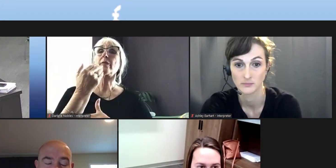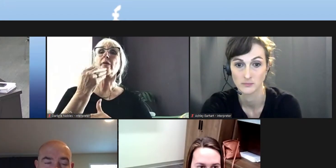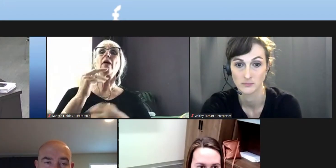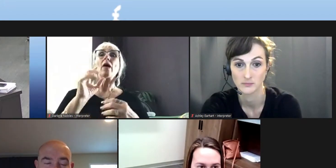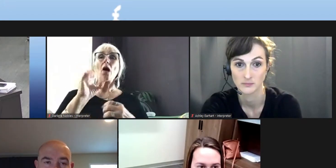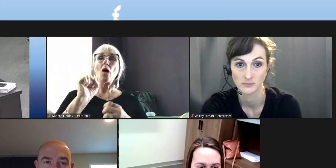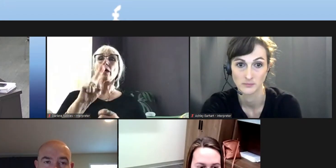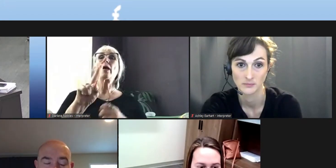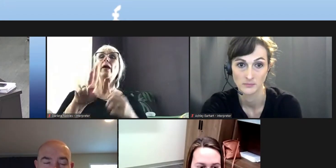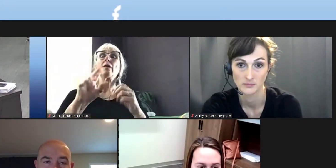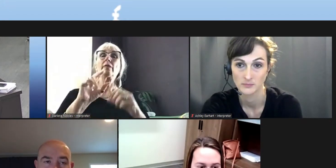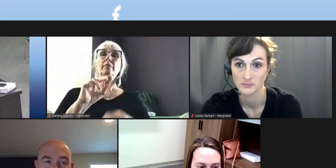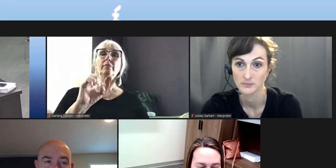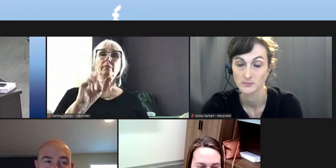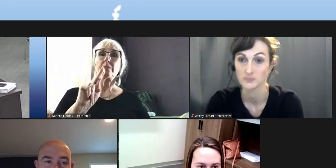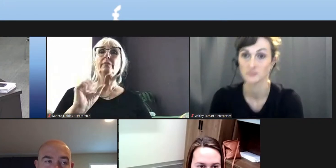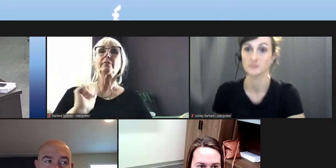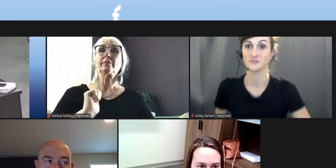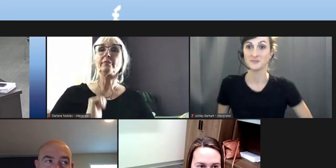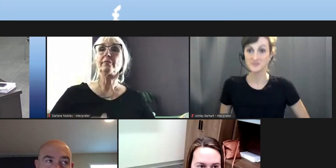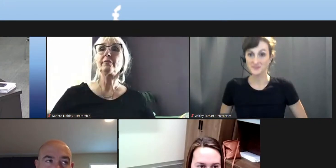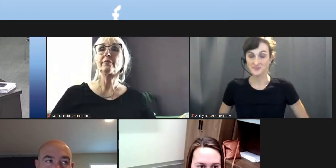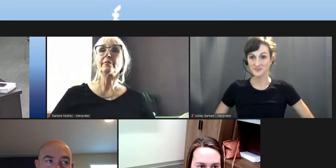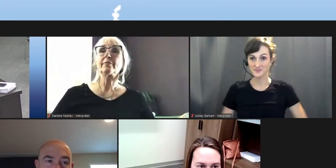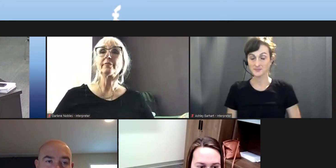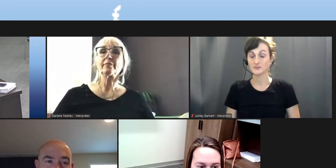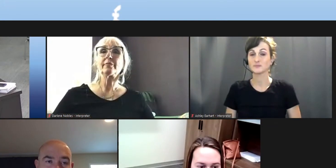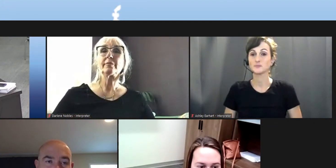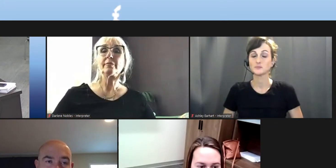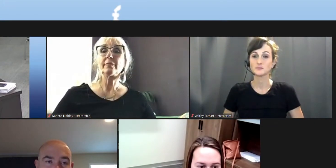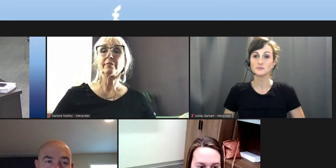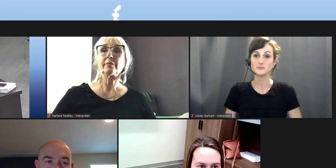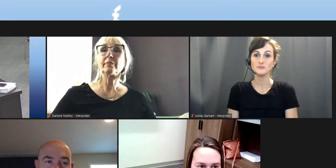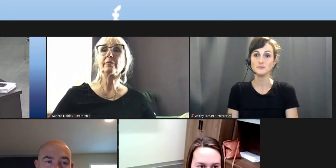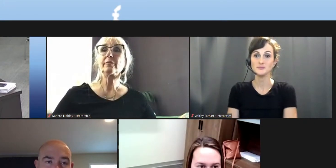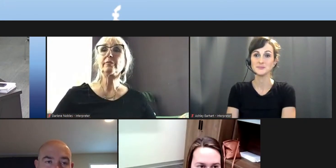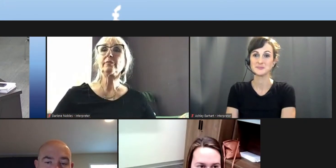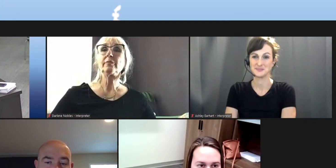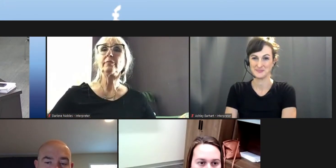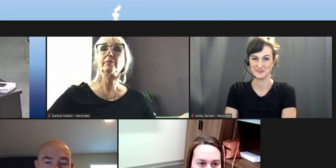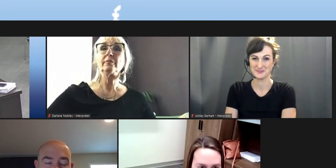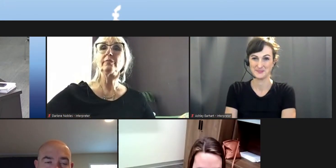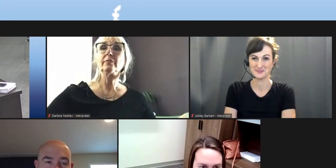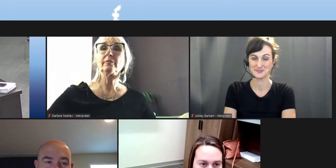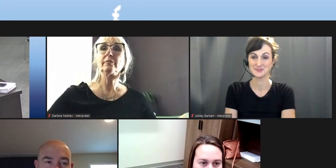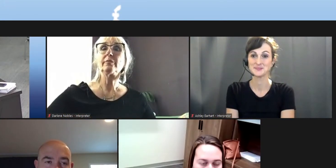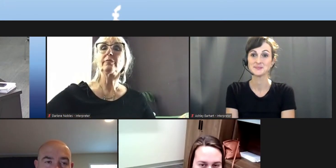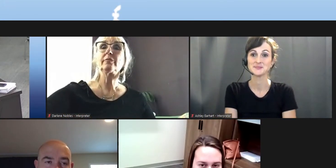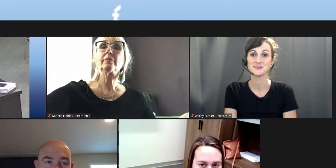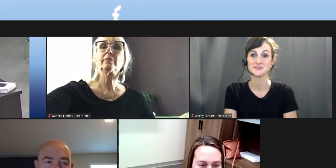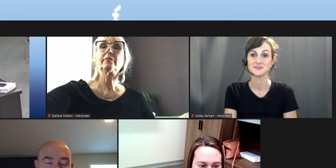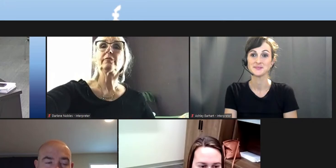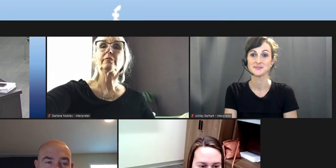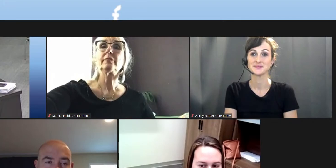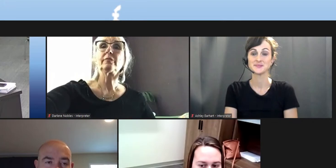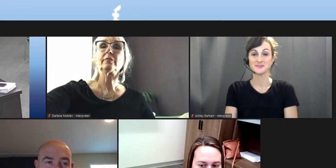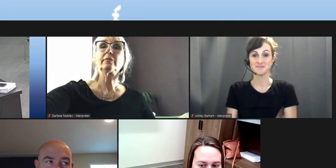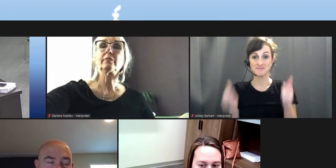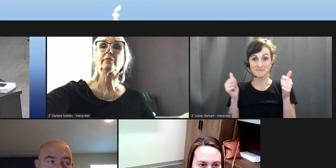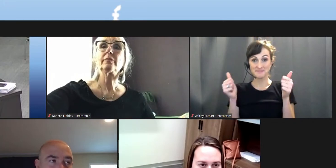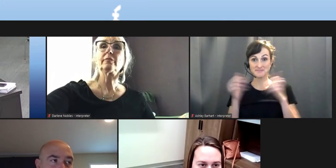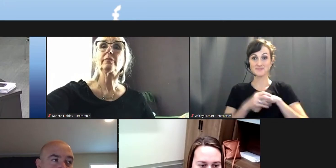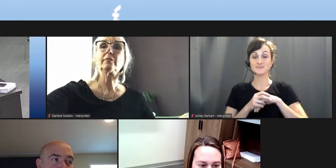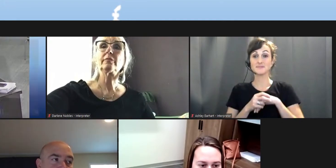by that amount from another line that has excess funds. And this is for fiscal year 21. Okay,